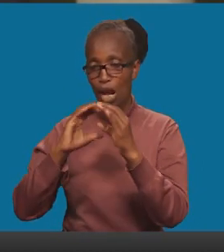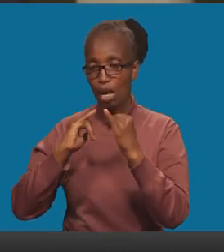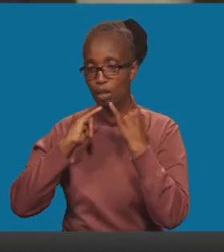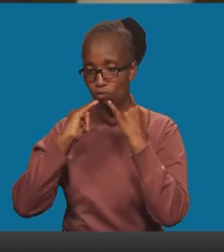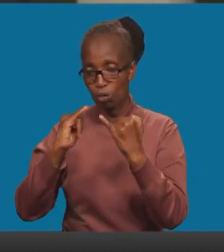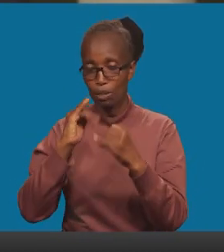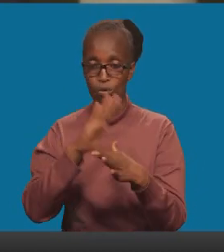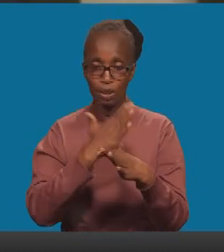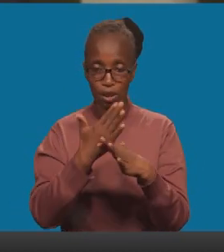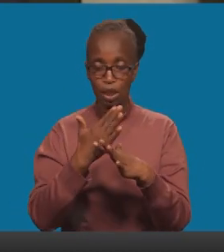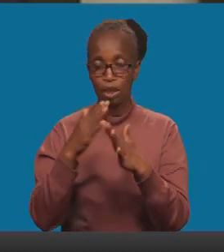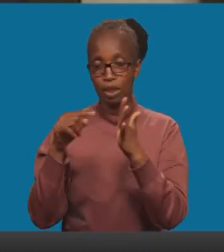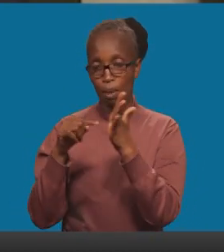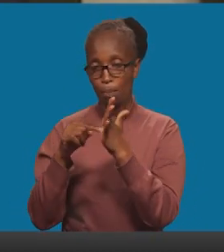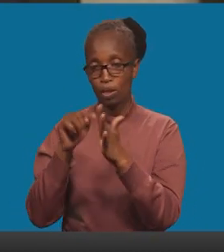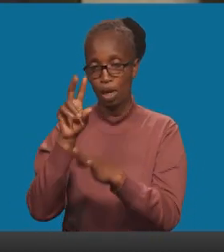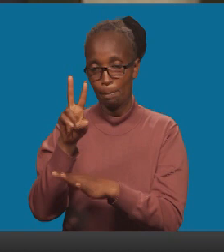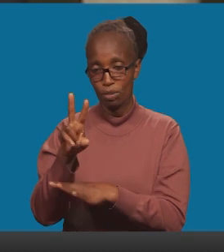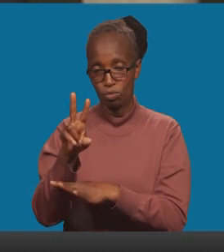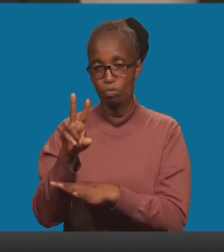information sharing. Two,